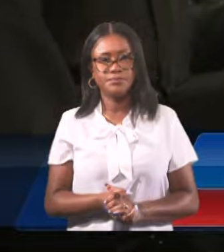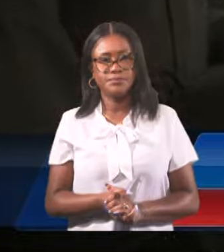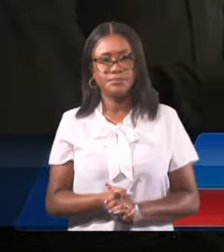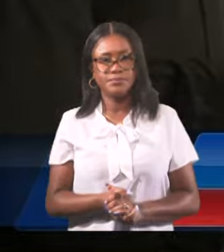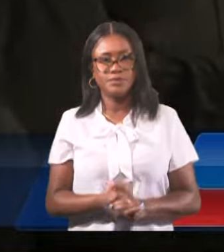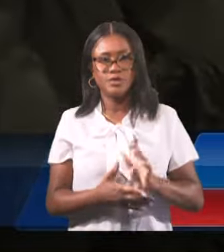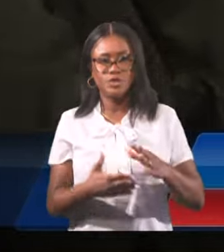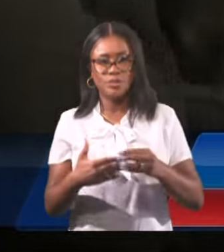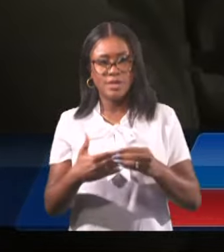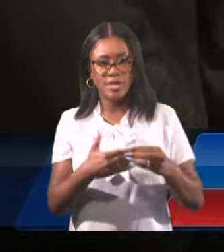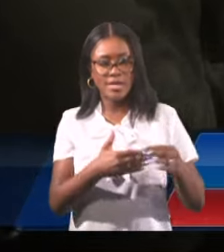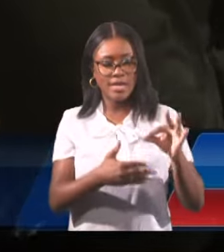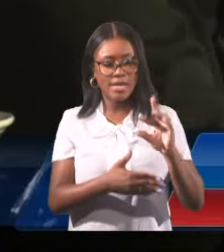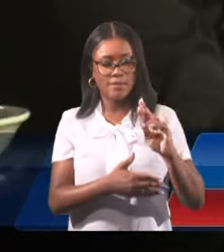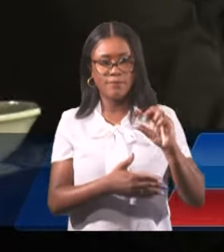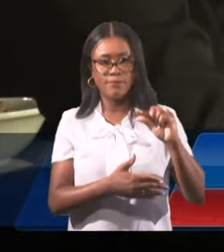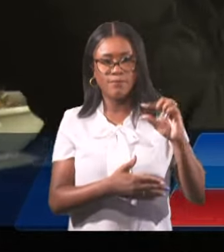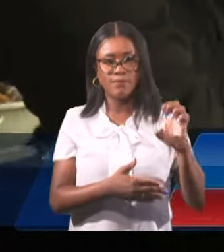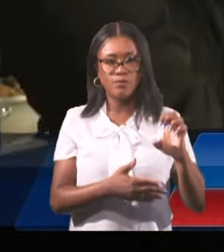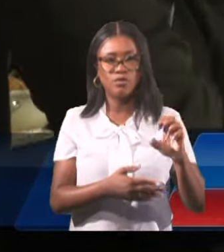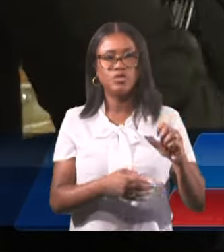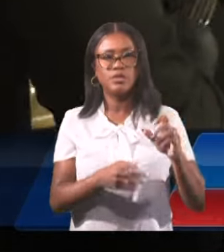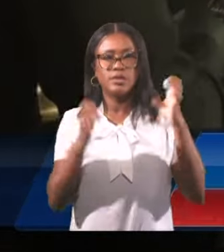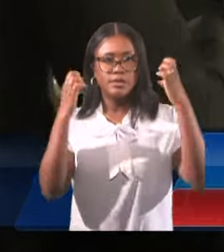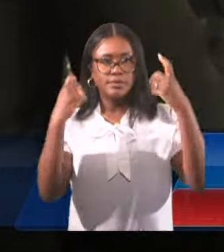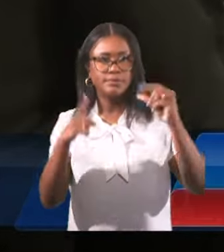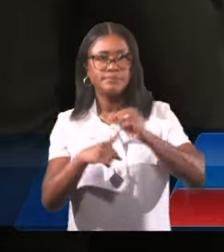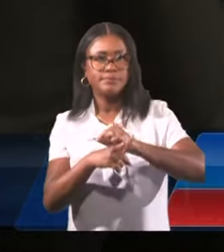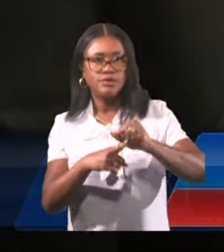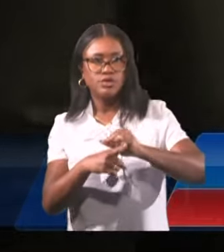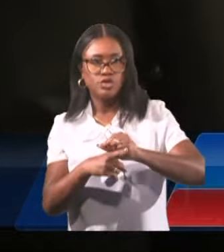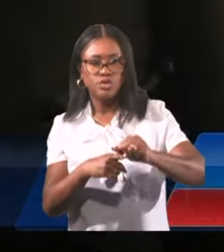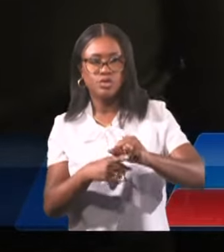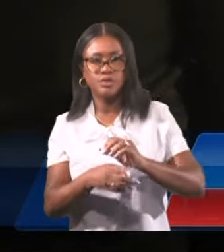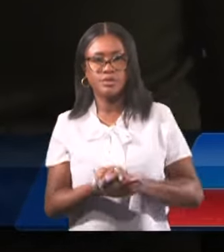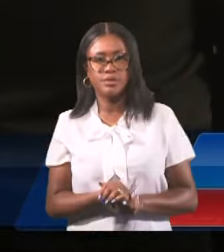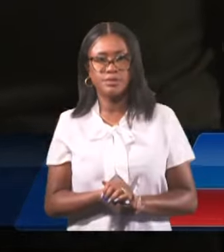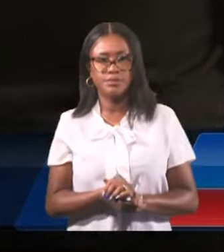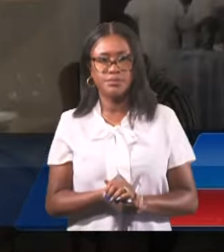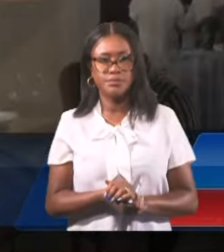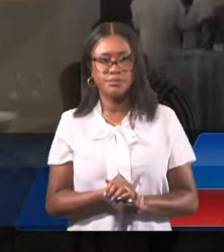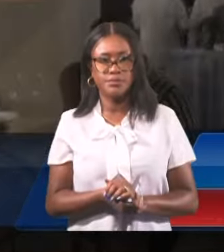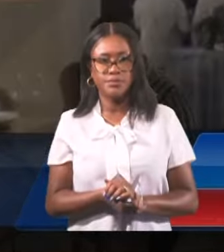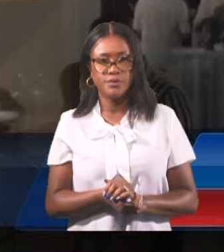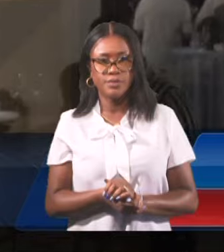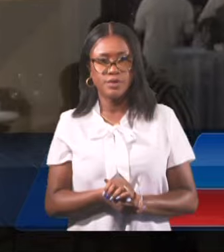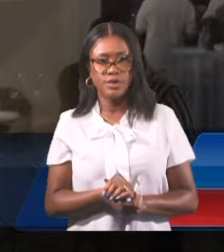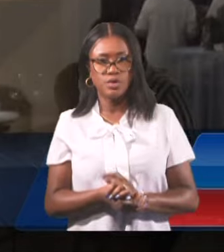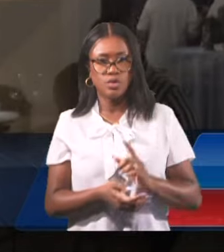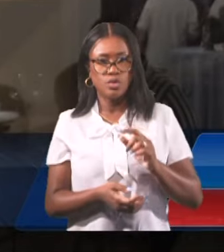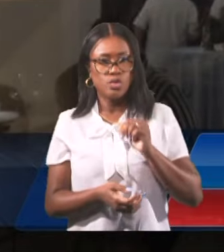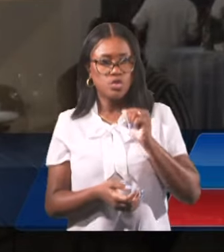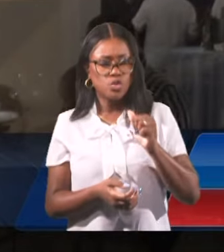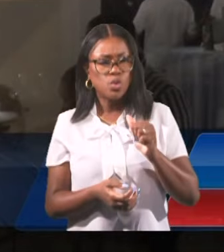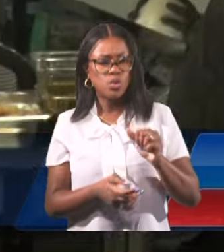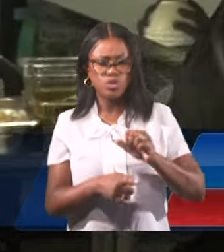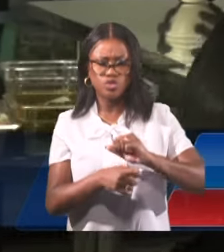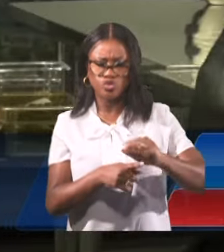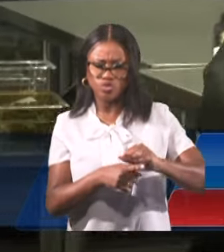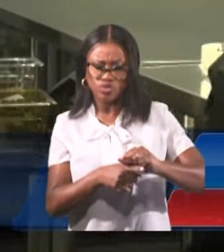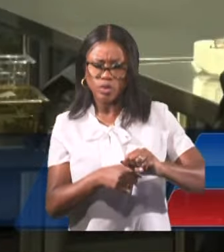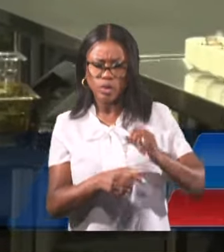leading the Forge in terms of the education and training aspect. So she's been trained by these companies, not only on these pieces of equipment, but